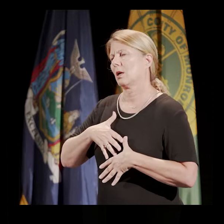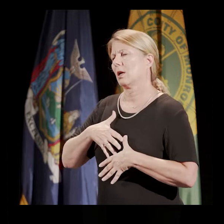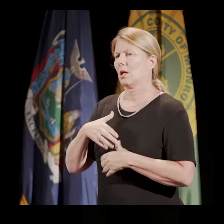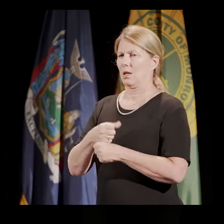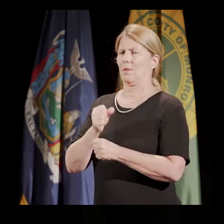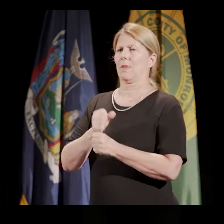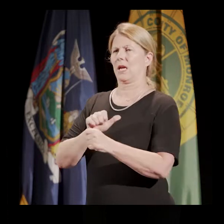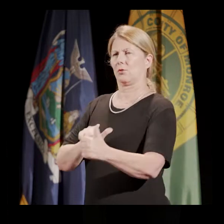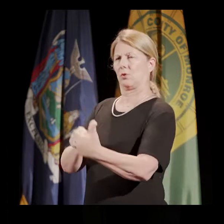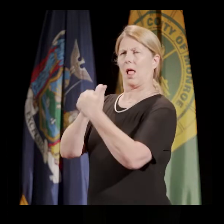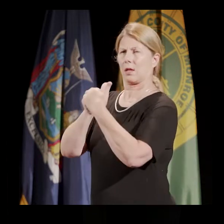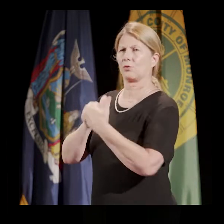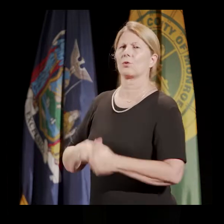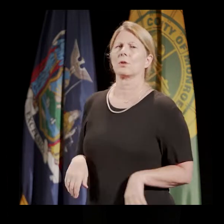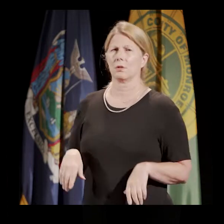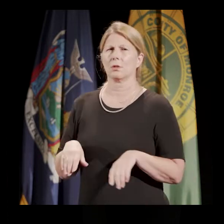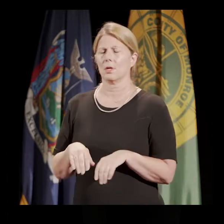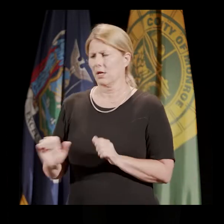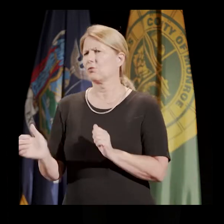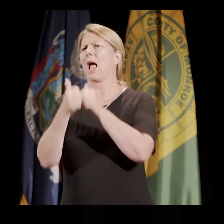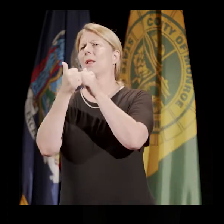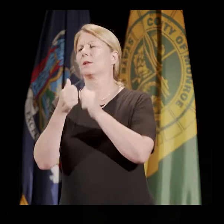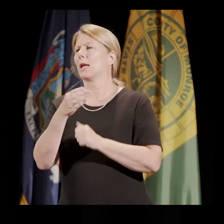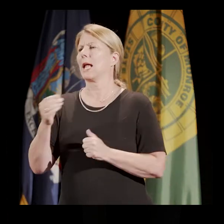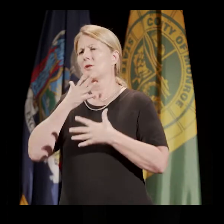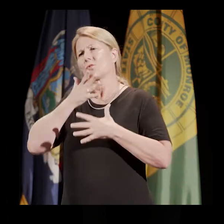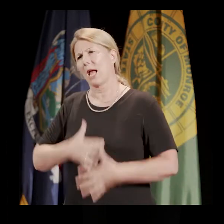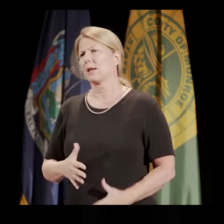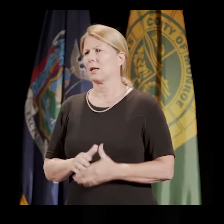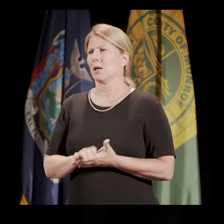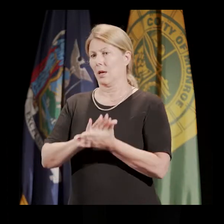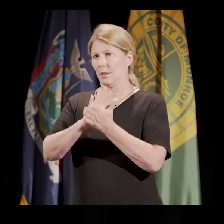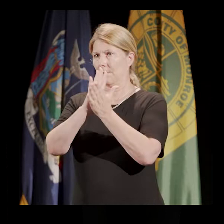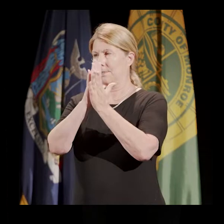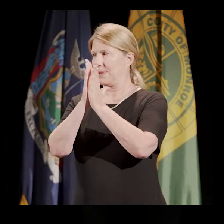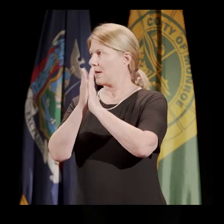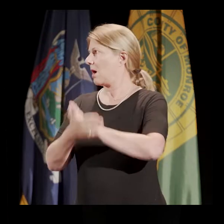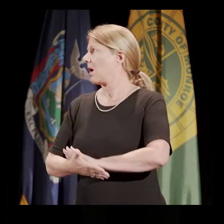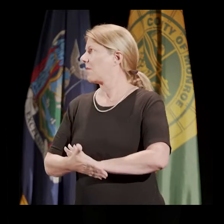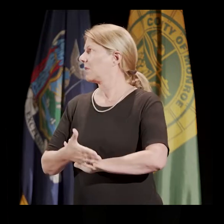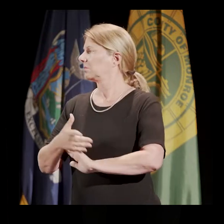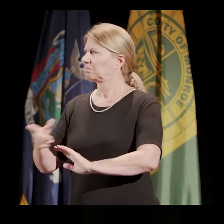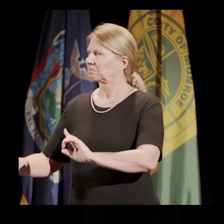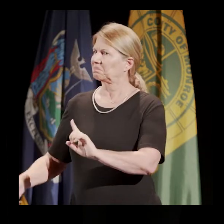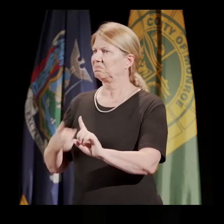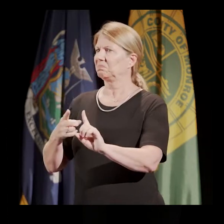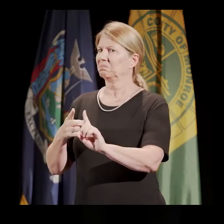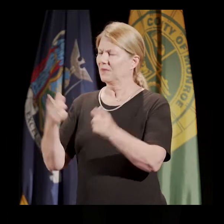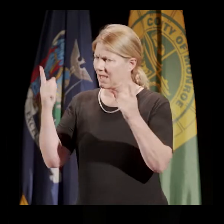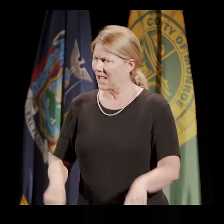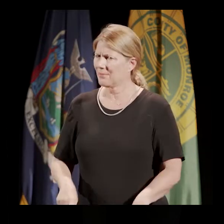corner. Challenges and tragedy, they can come at any time. But also that